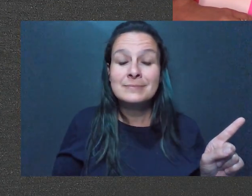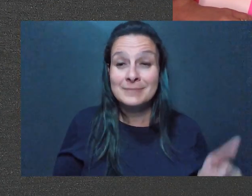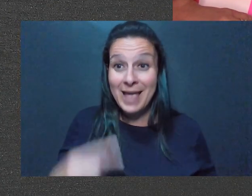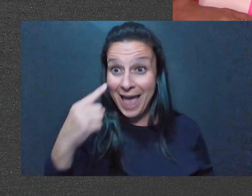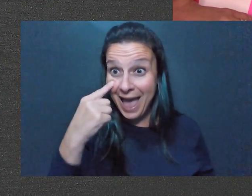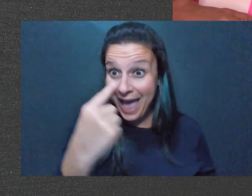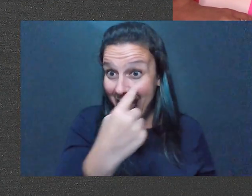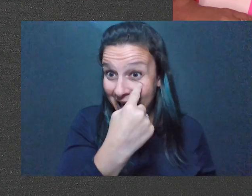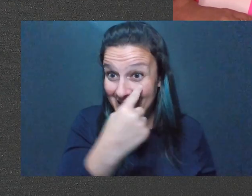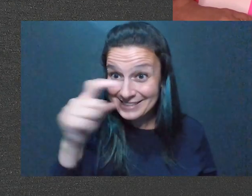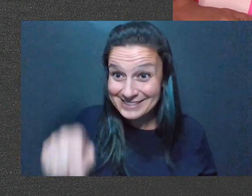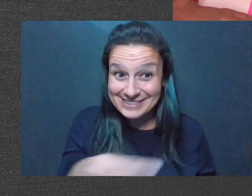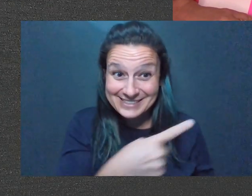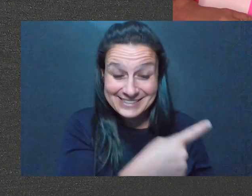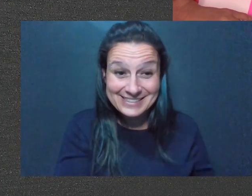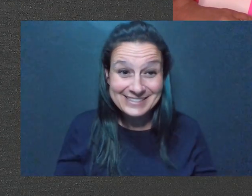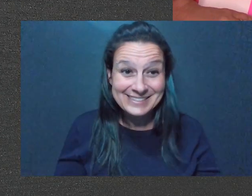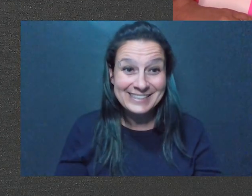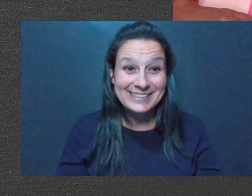eyes. 1,